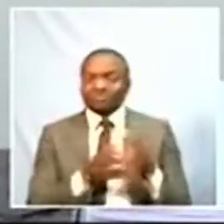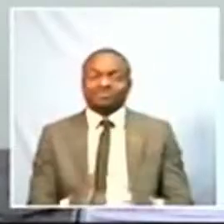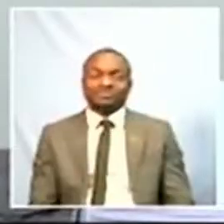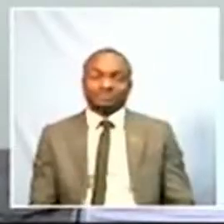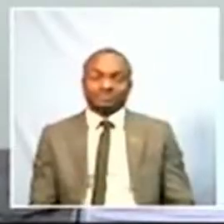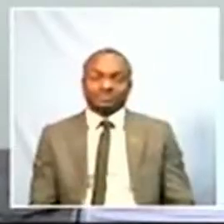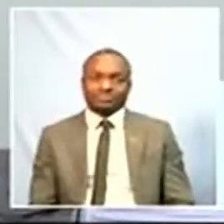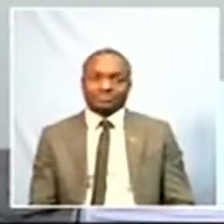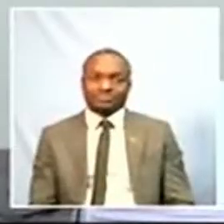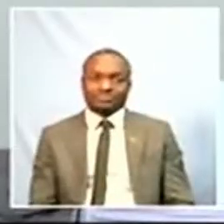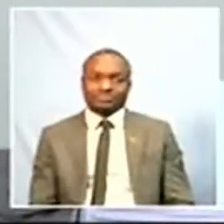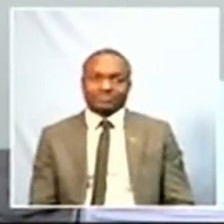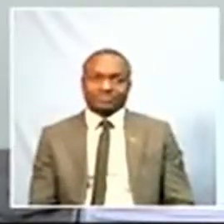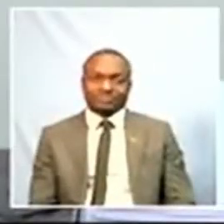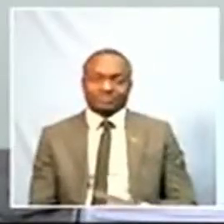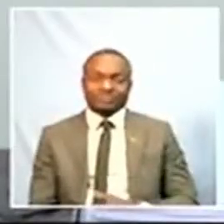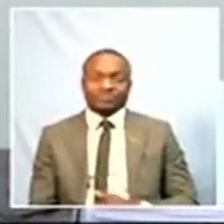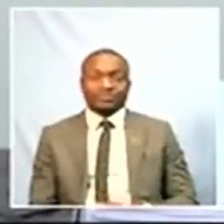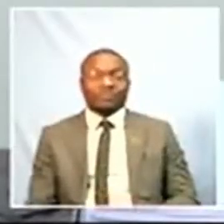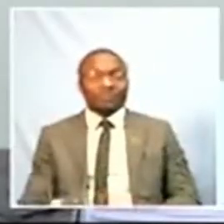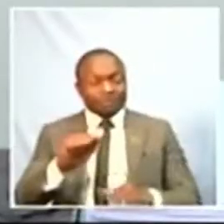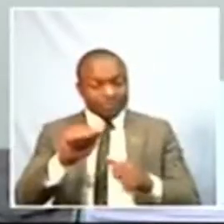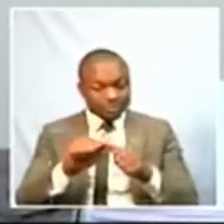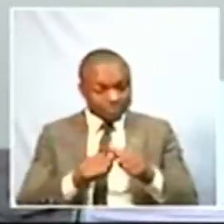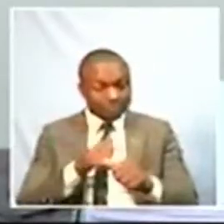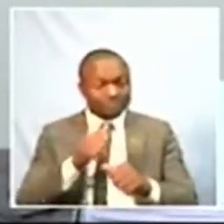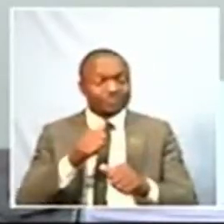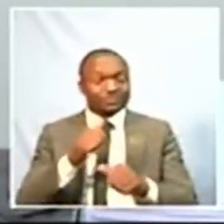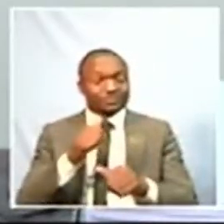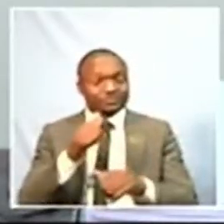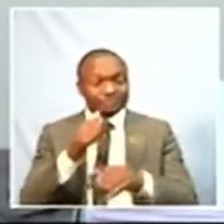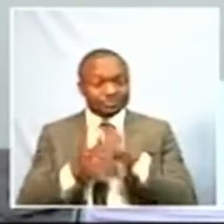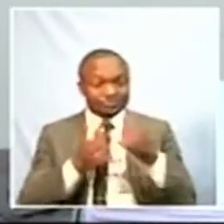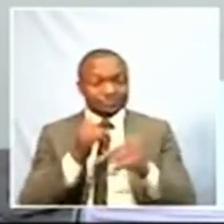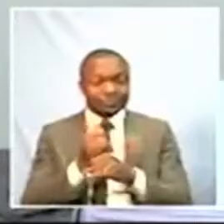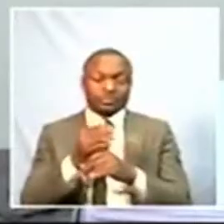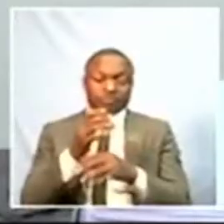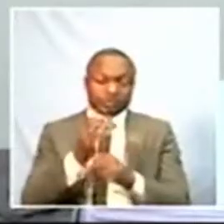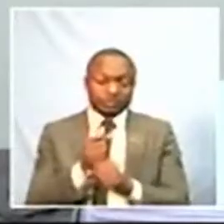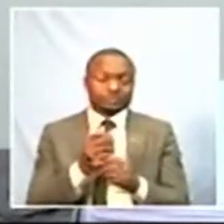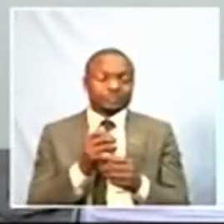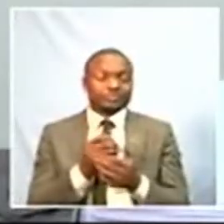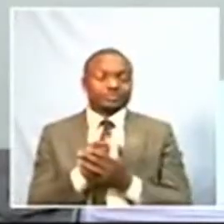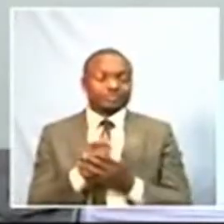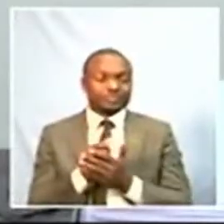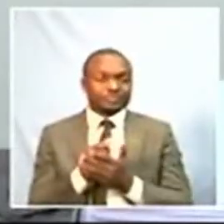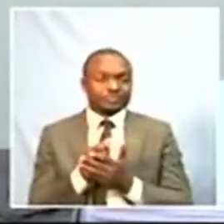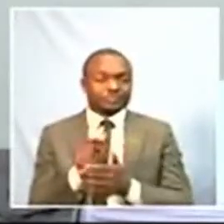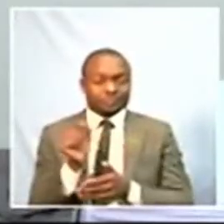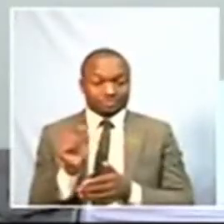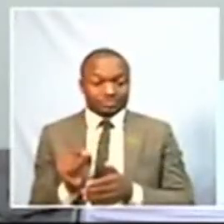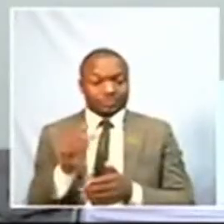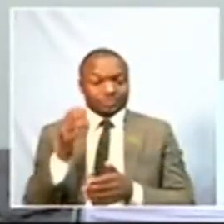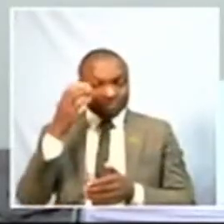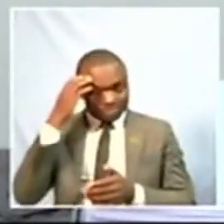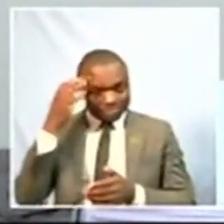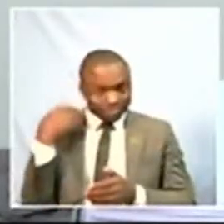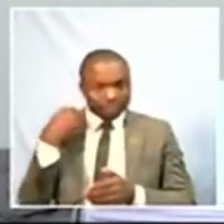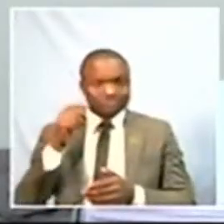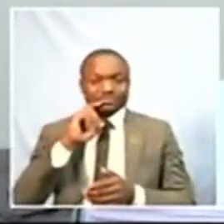really, because every year you receive the funds. Each office is supposed to do its